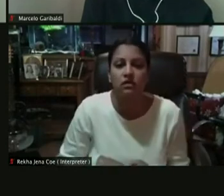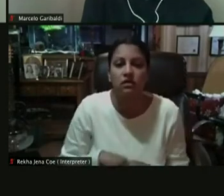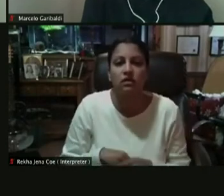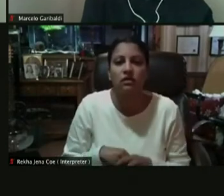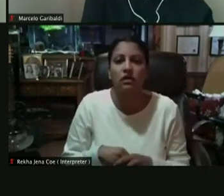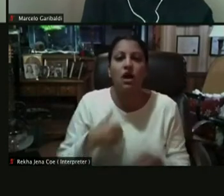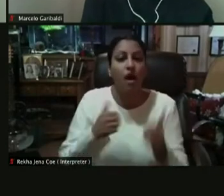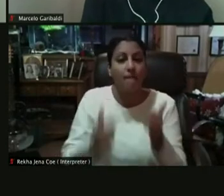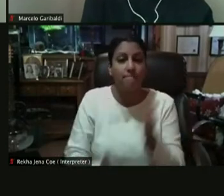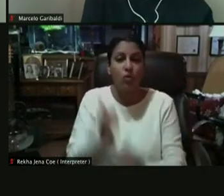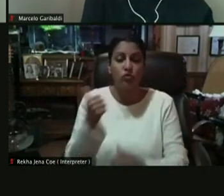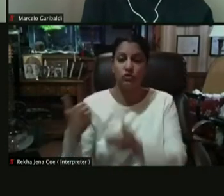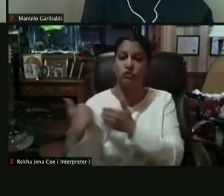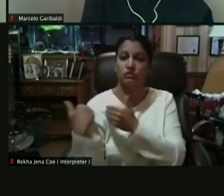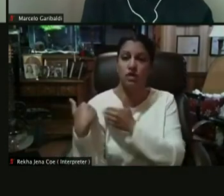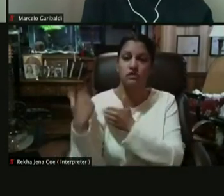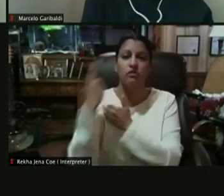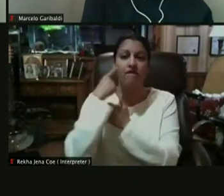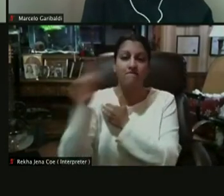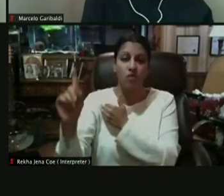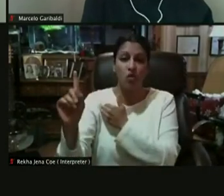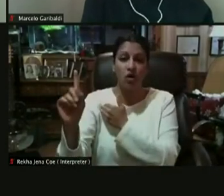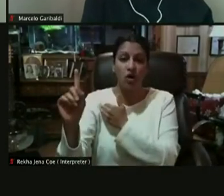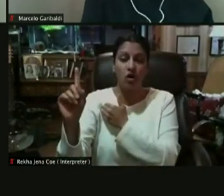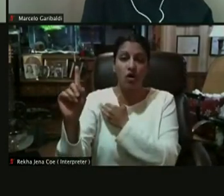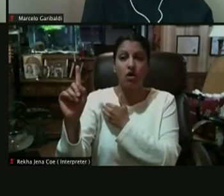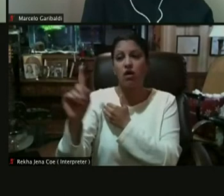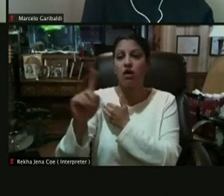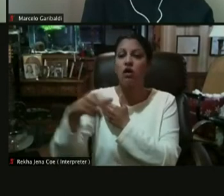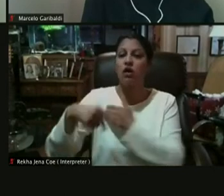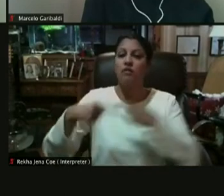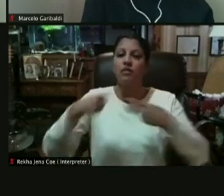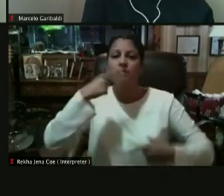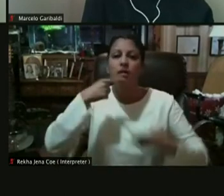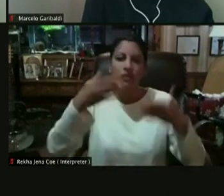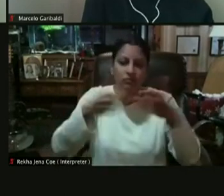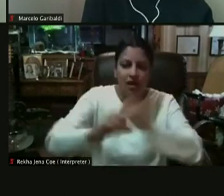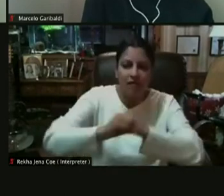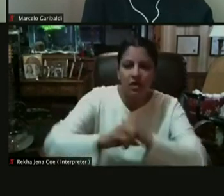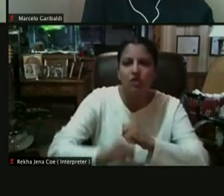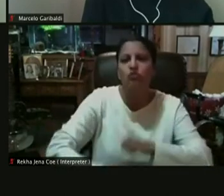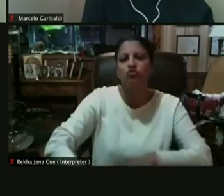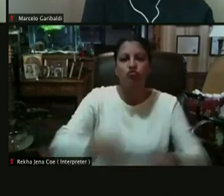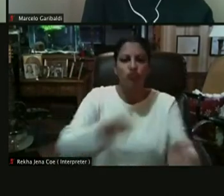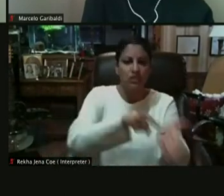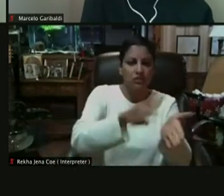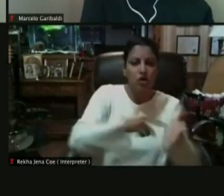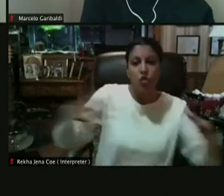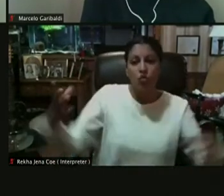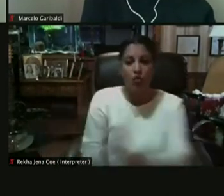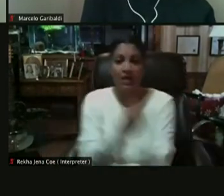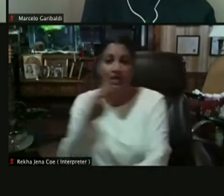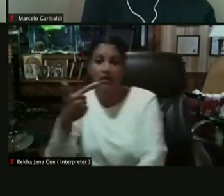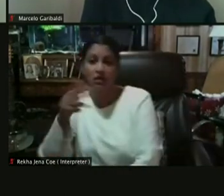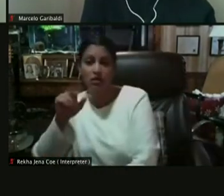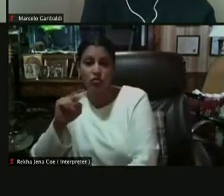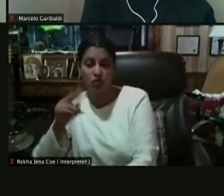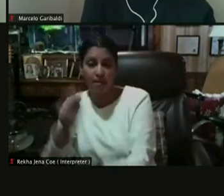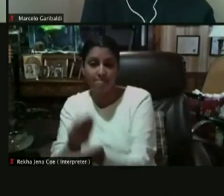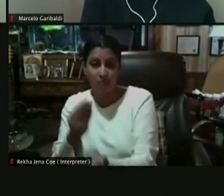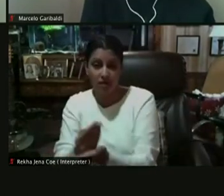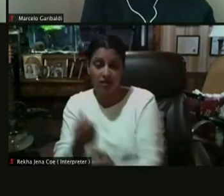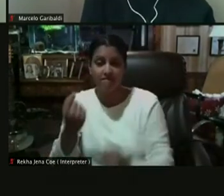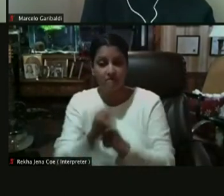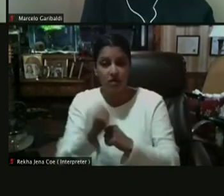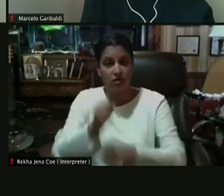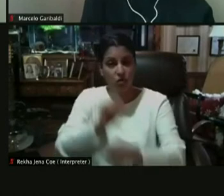I'm mostly responsible for, you know, publicizing our research and winning the grant money to actually fund the work that the students are doing.